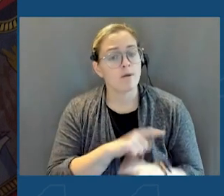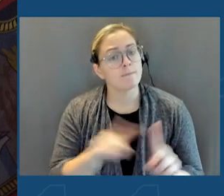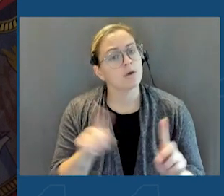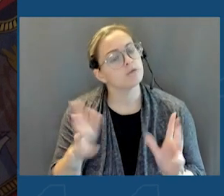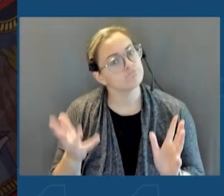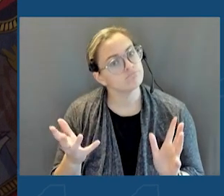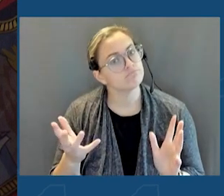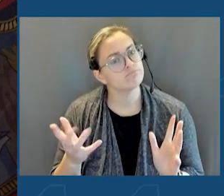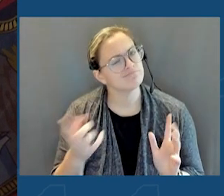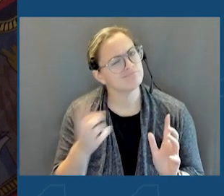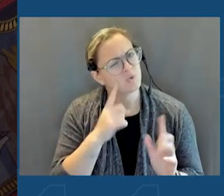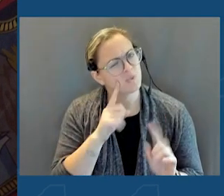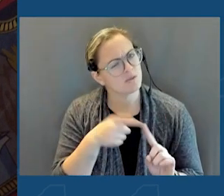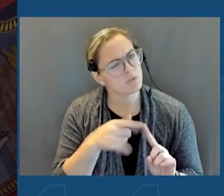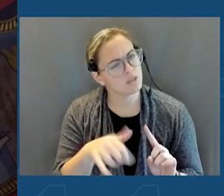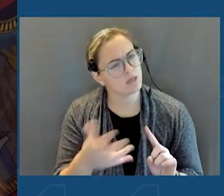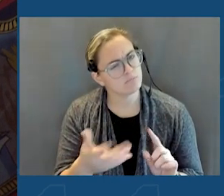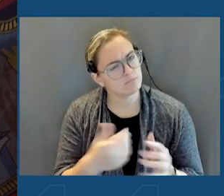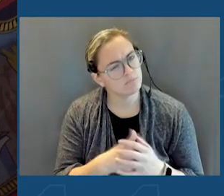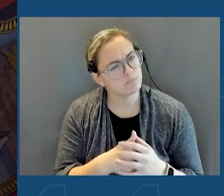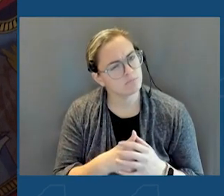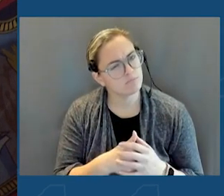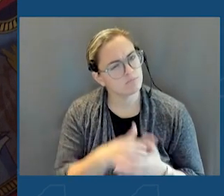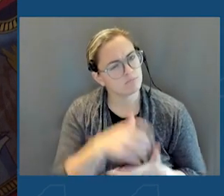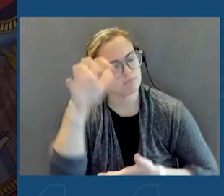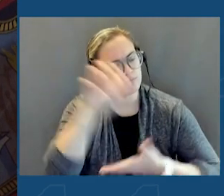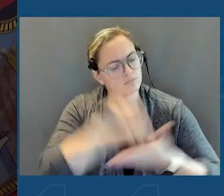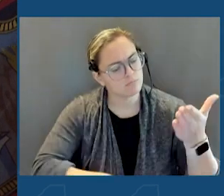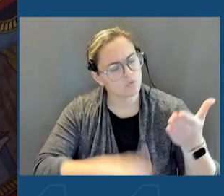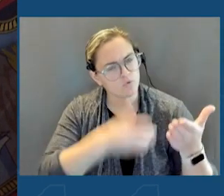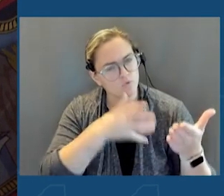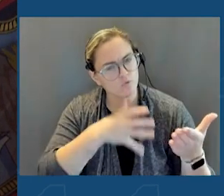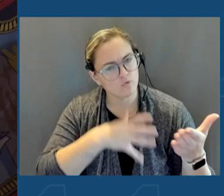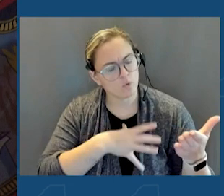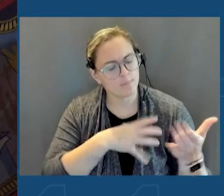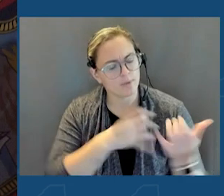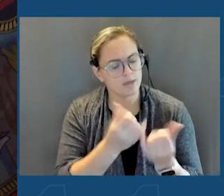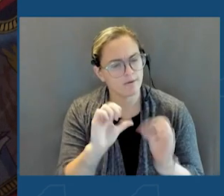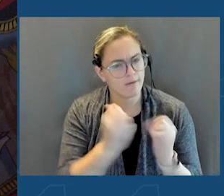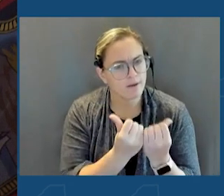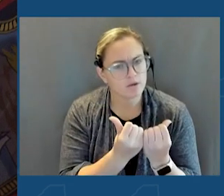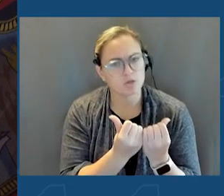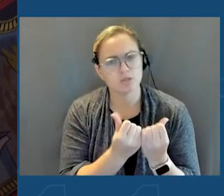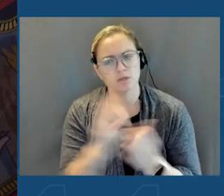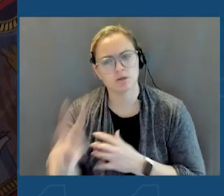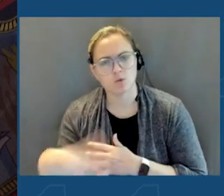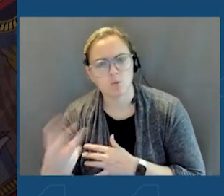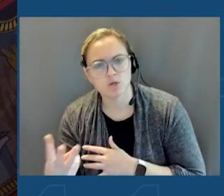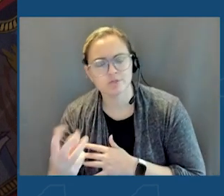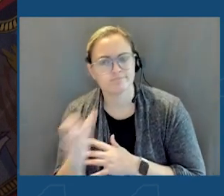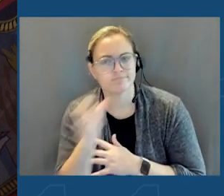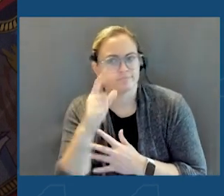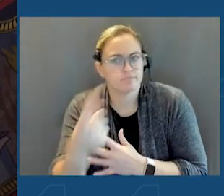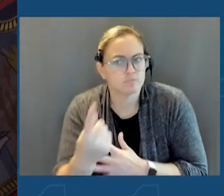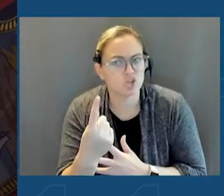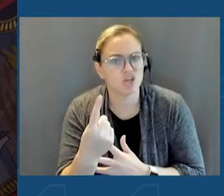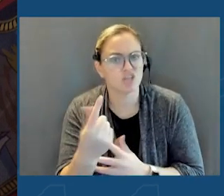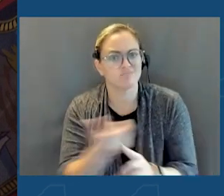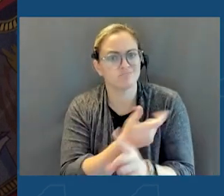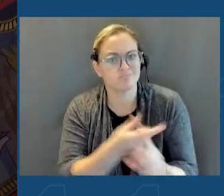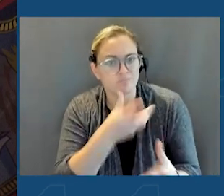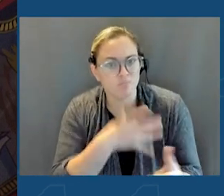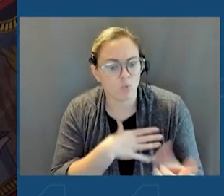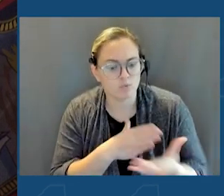So when you think about it, stripping away the rights of an independent agency in Washington is not just an attack on women's rights, it's